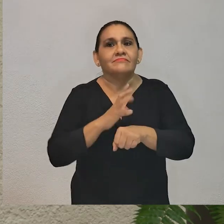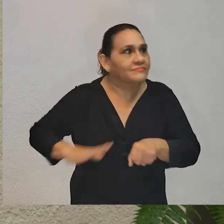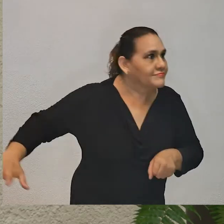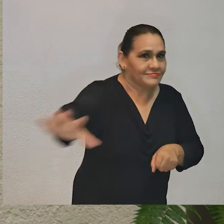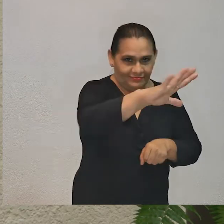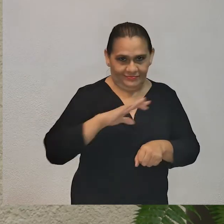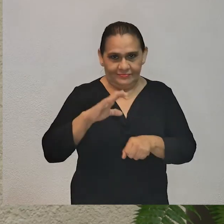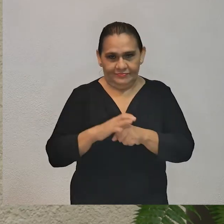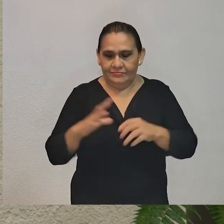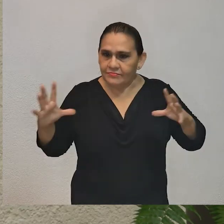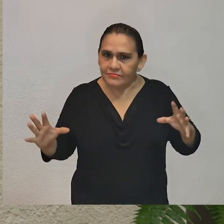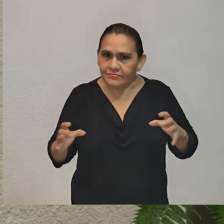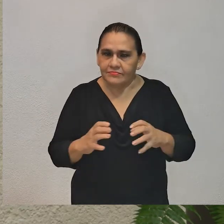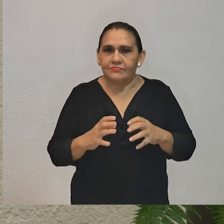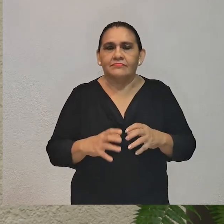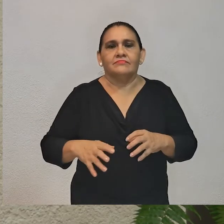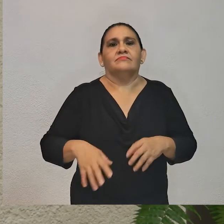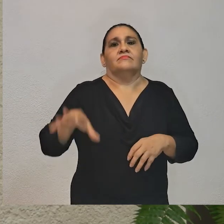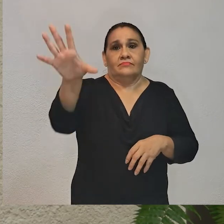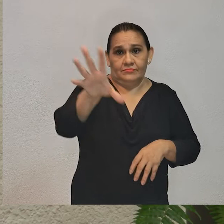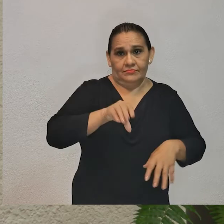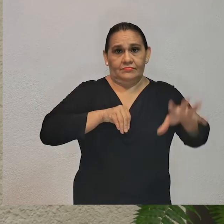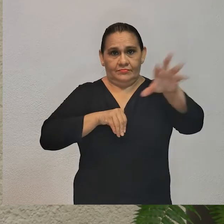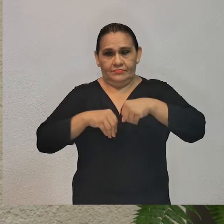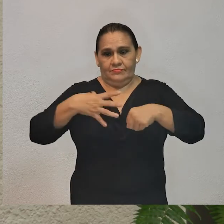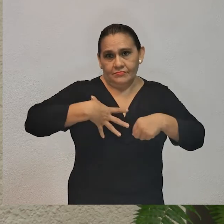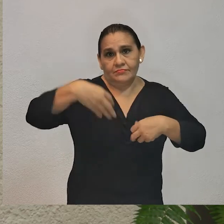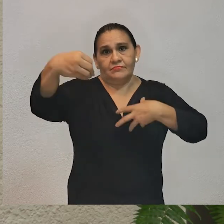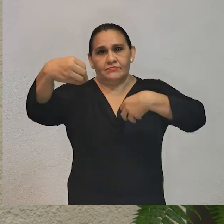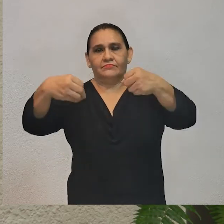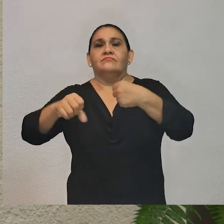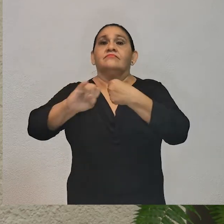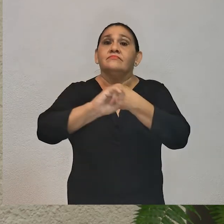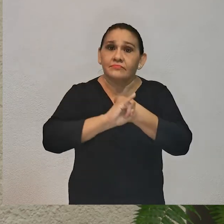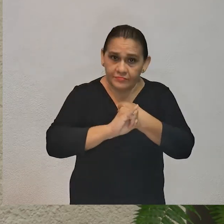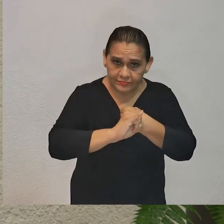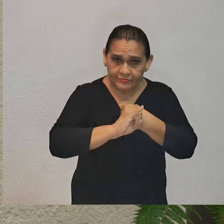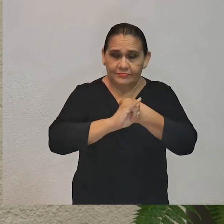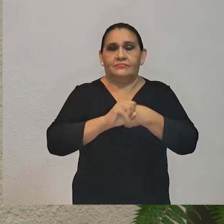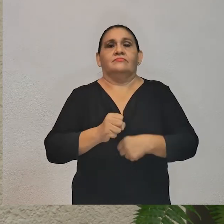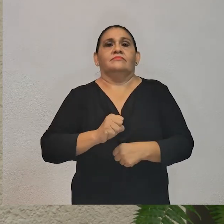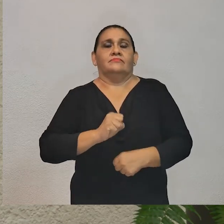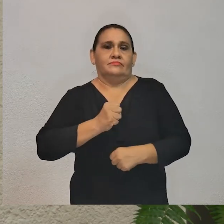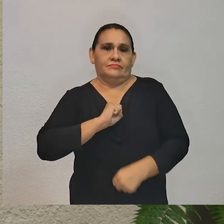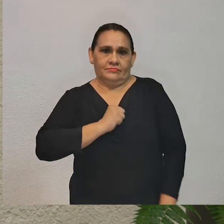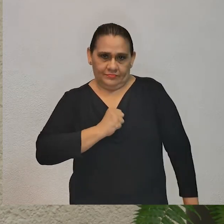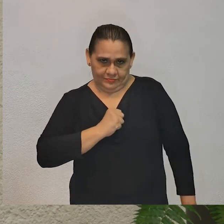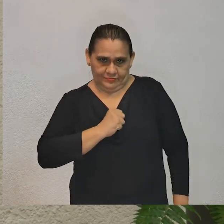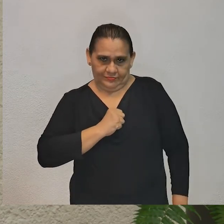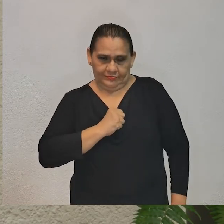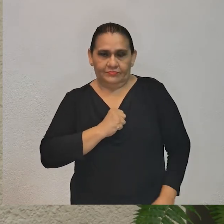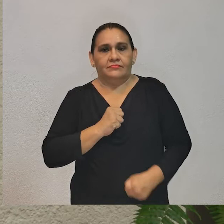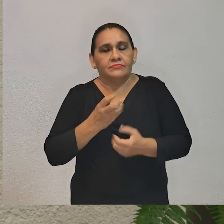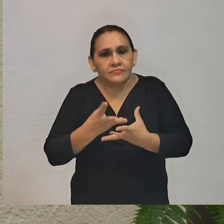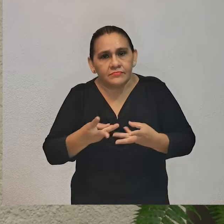yojelo’ob, baaxo’ob páajtal to'om yéetel baaxo’ob páajtal ichil baatsilo’ob yéetel tika. Emsik u yaabilil ti